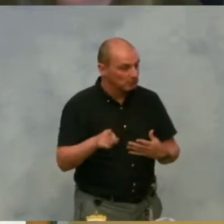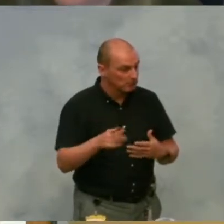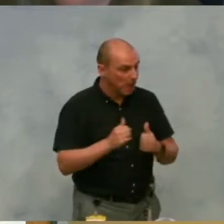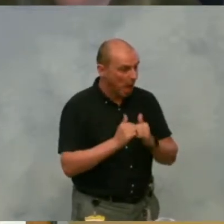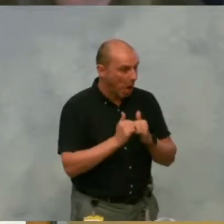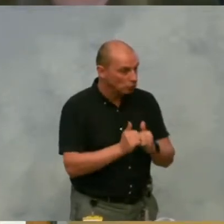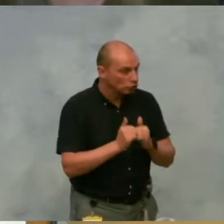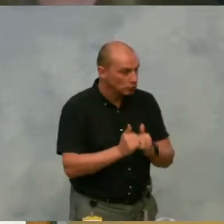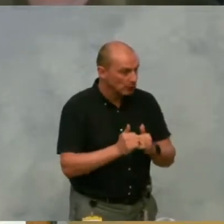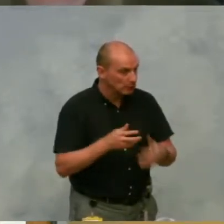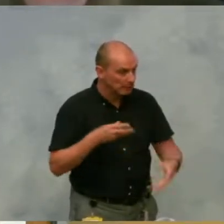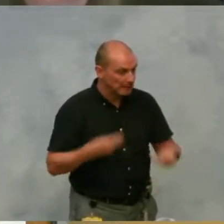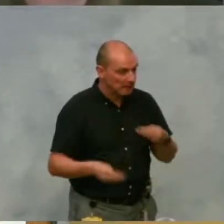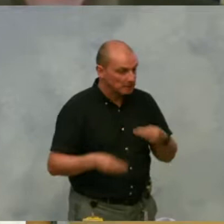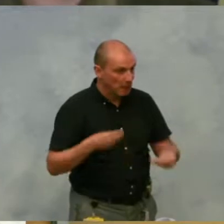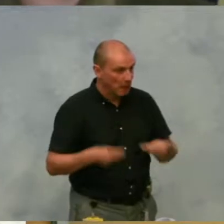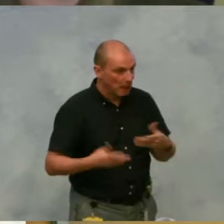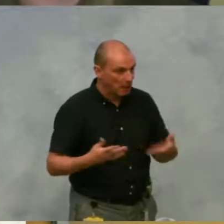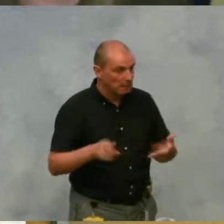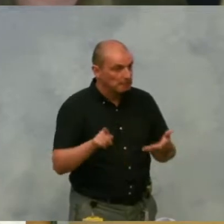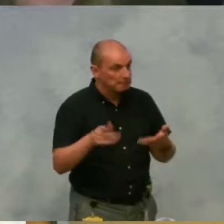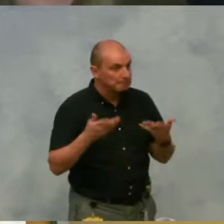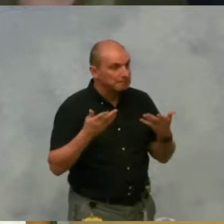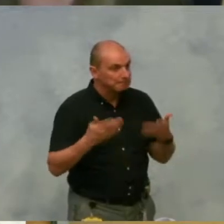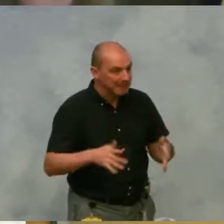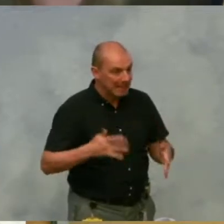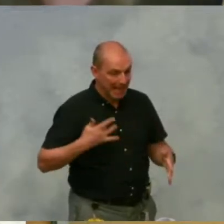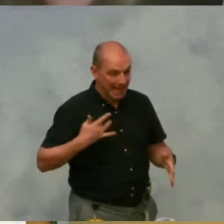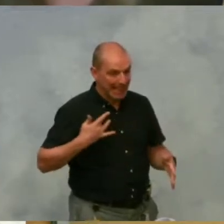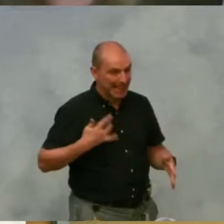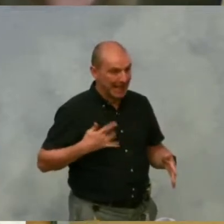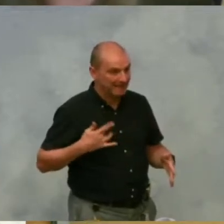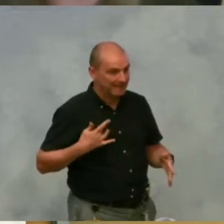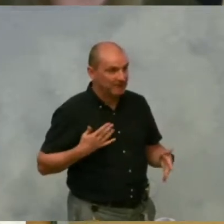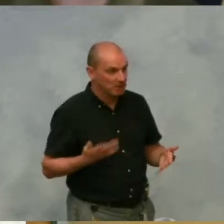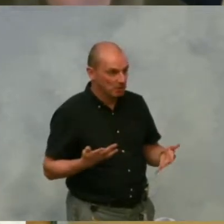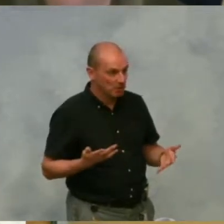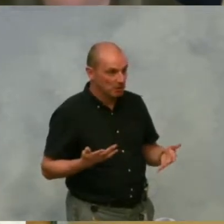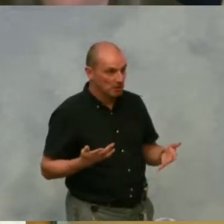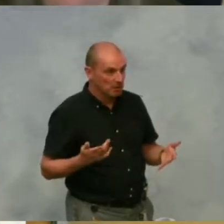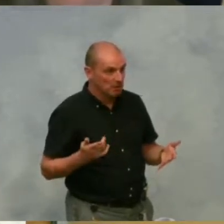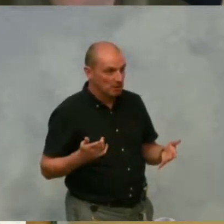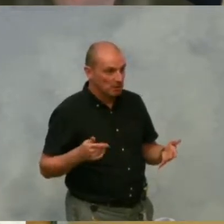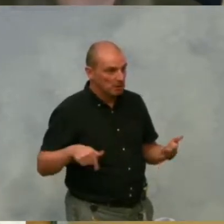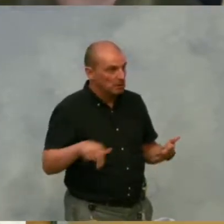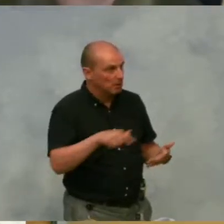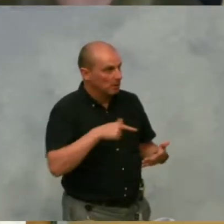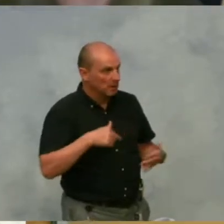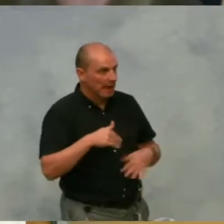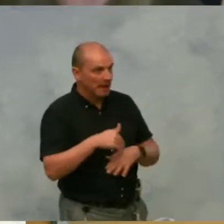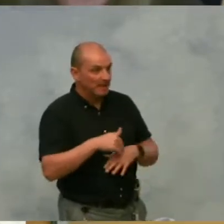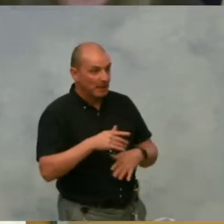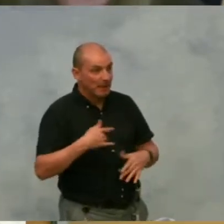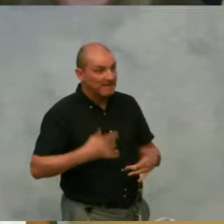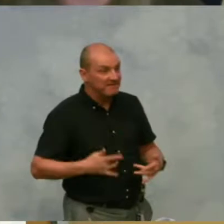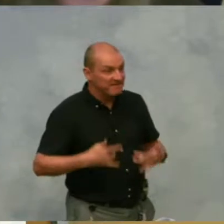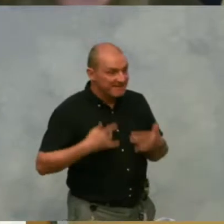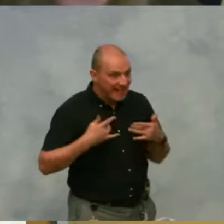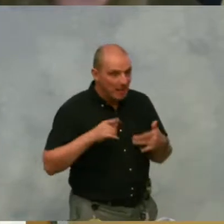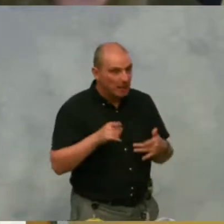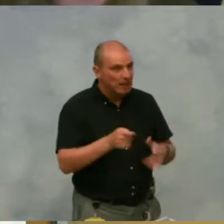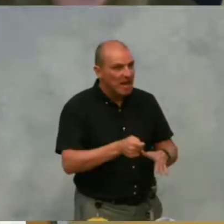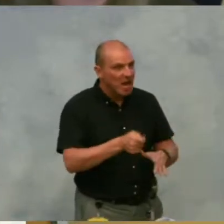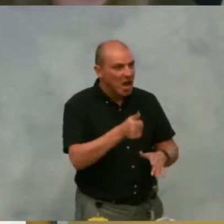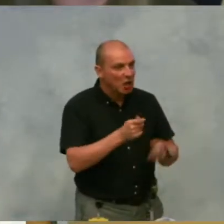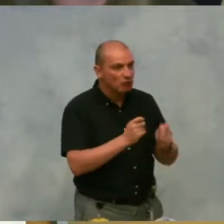to have, kind of built their life round about that. And indeed, across Scotland, we think that's also what might be driving some of the earlier